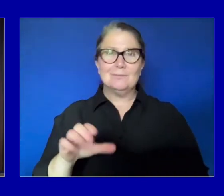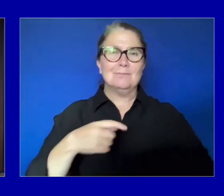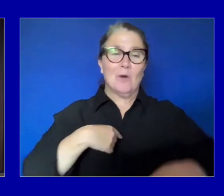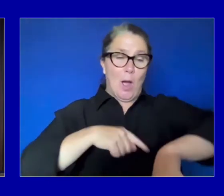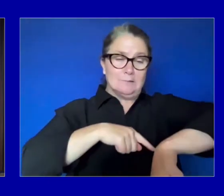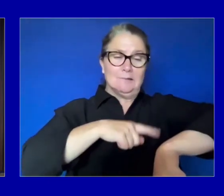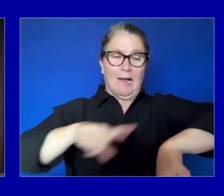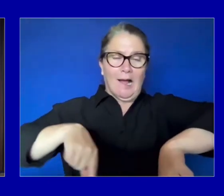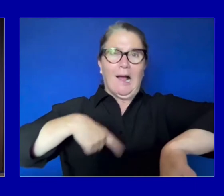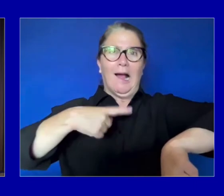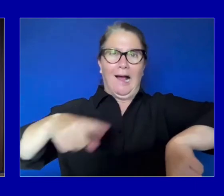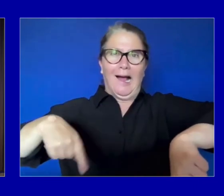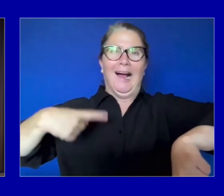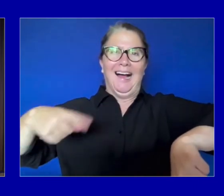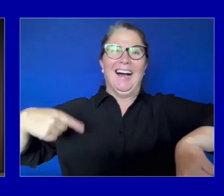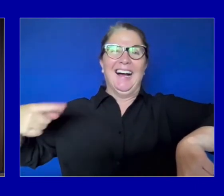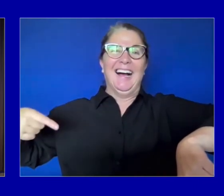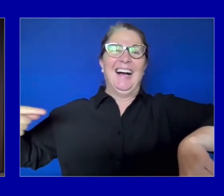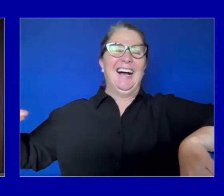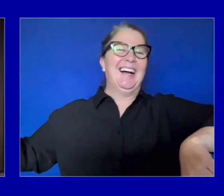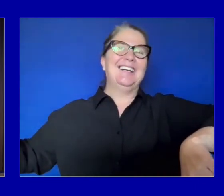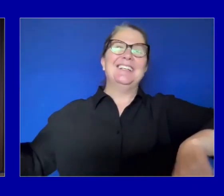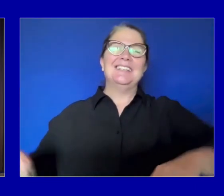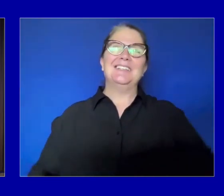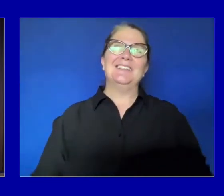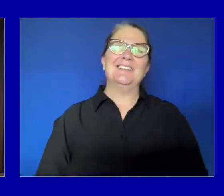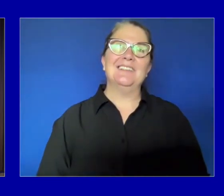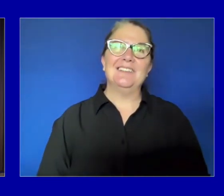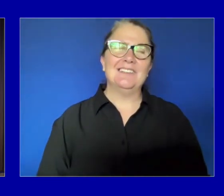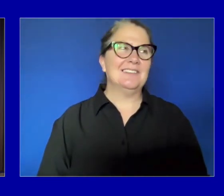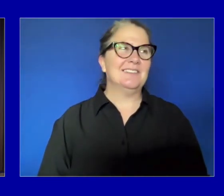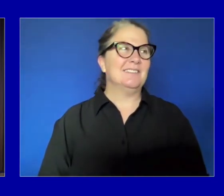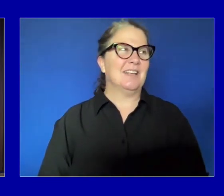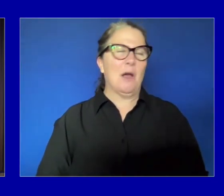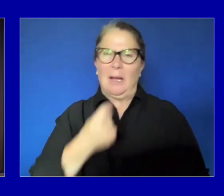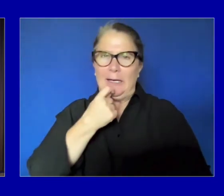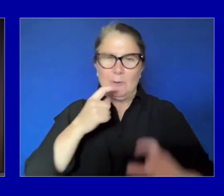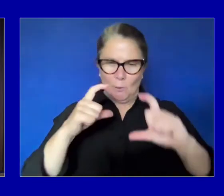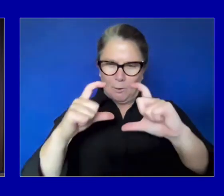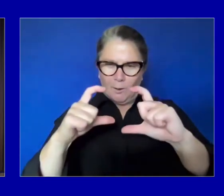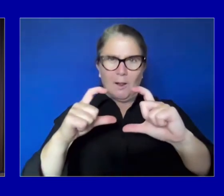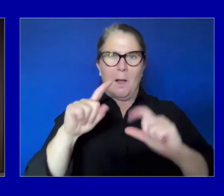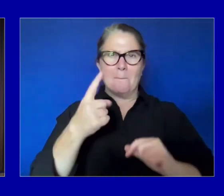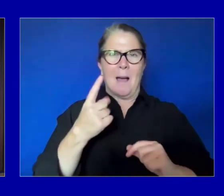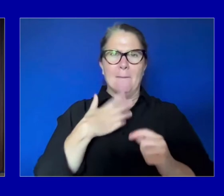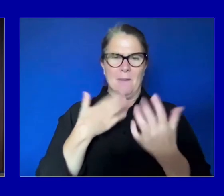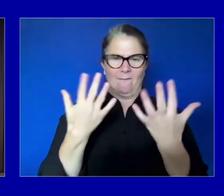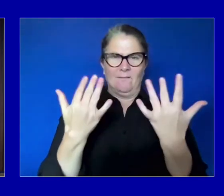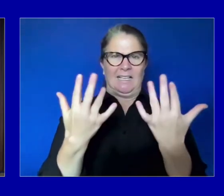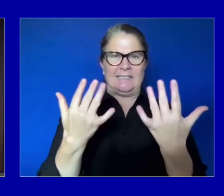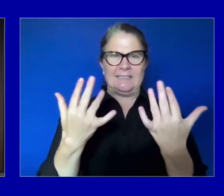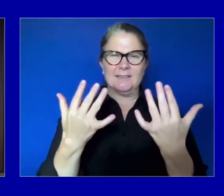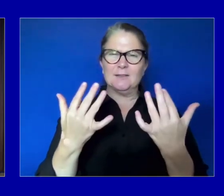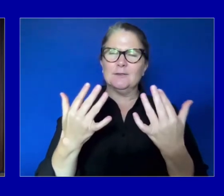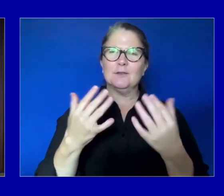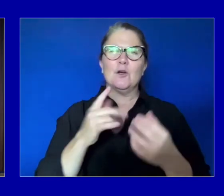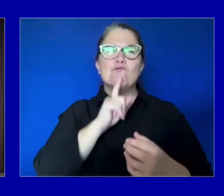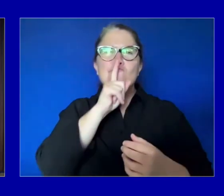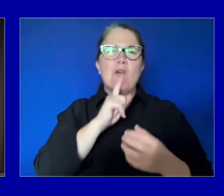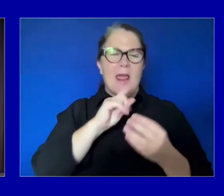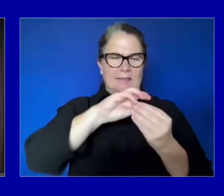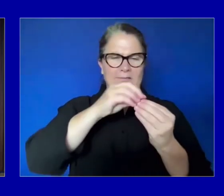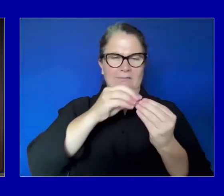up with something as big. And, and since then, you know, my fingers have been red raw weaving. Um, but weaving for